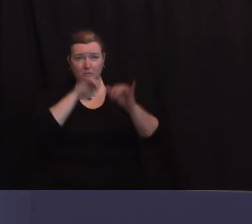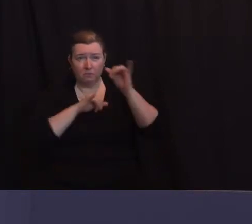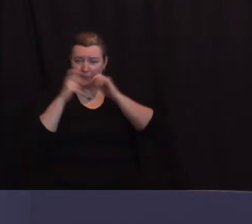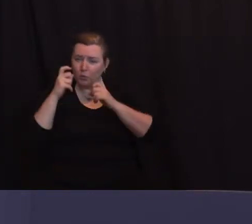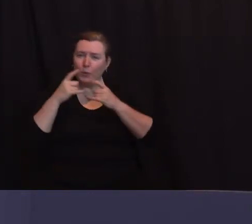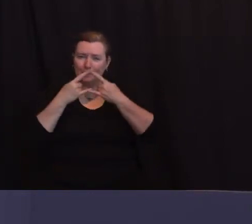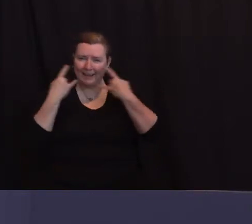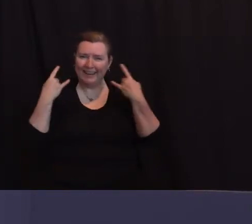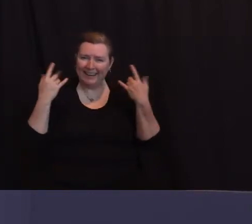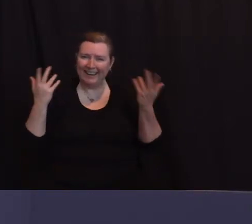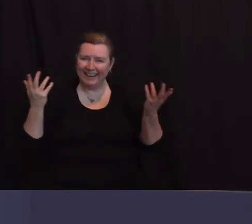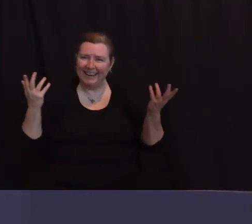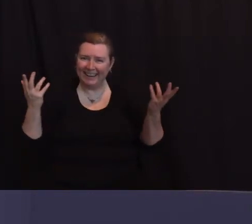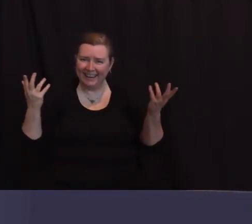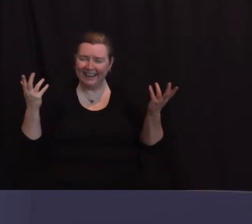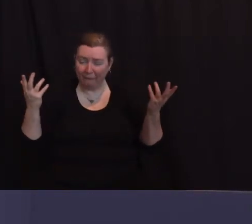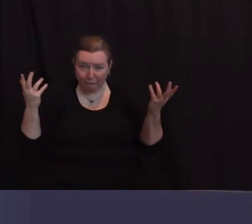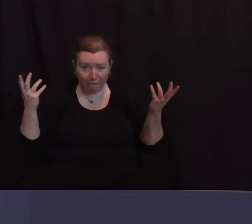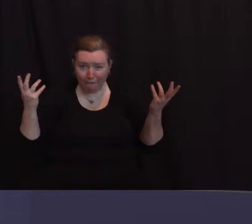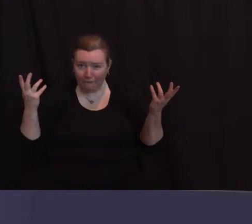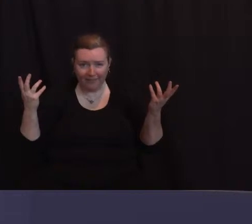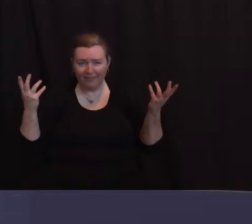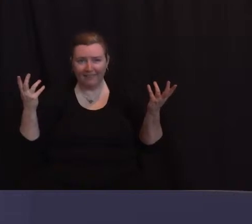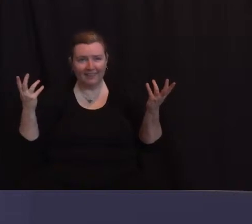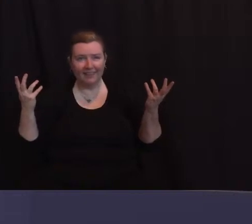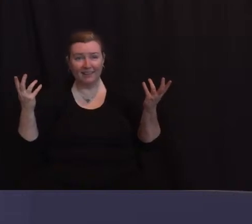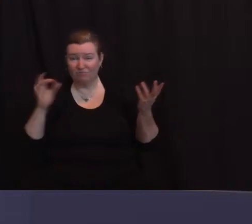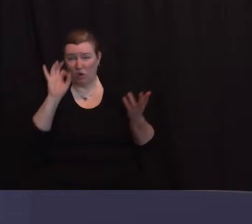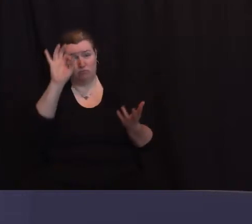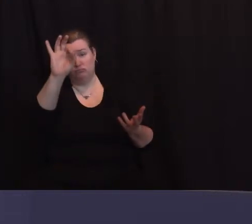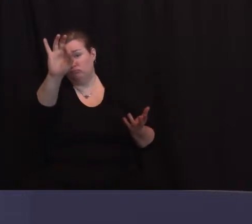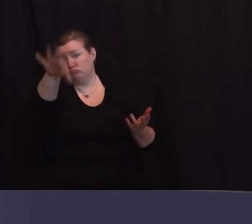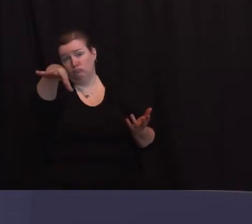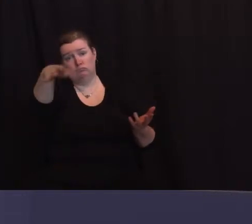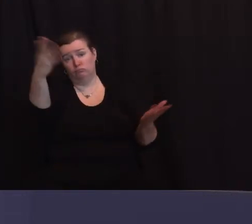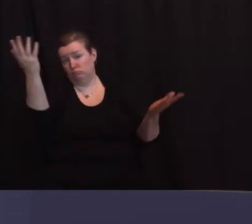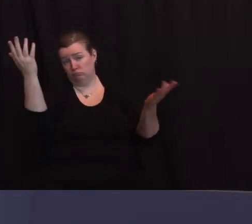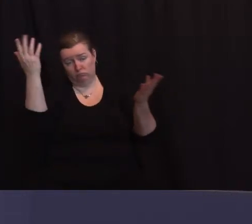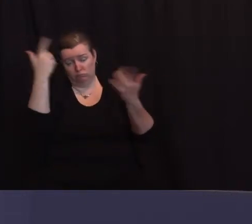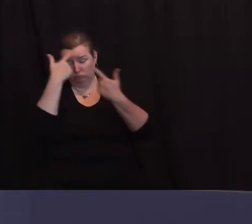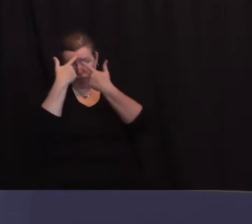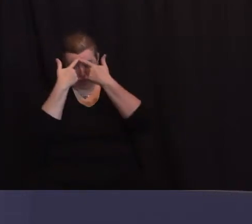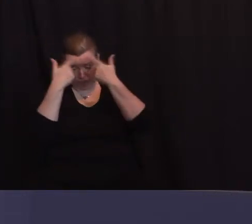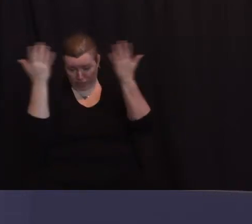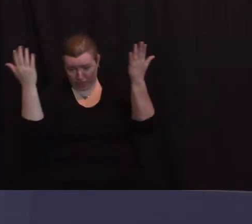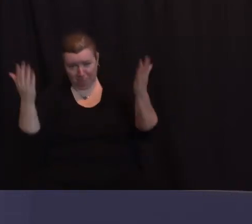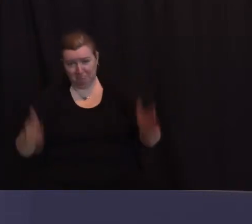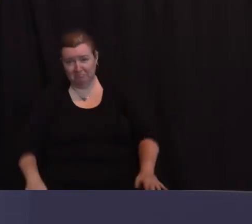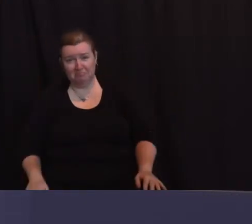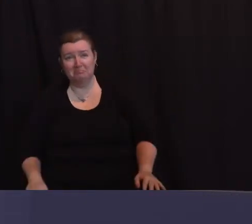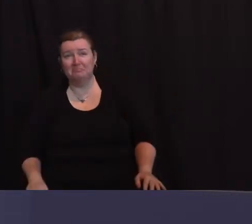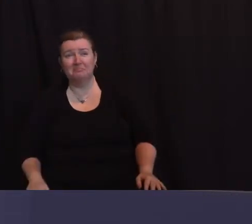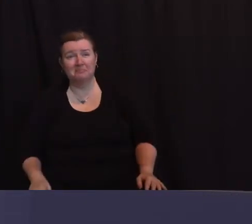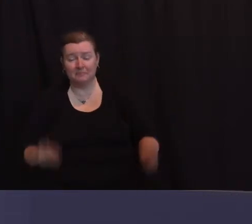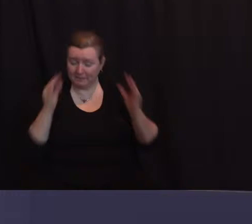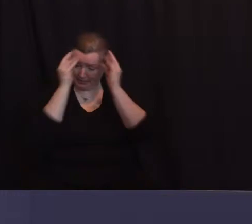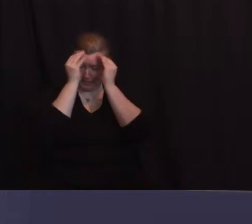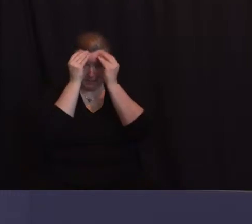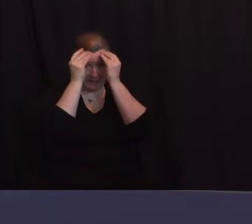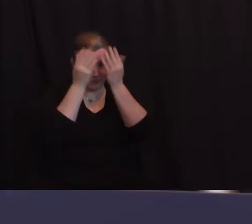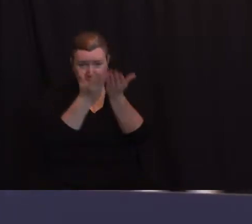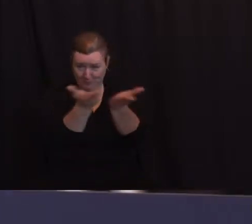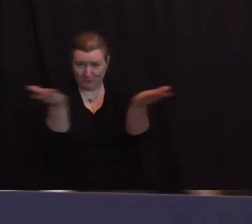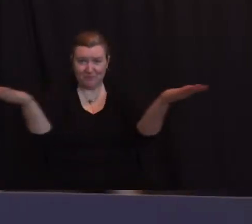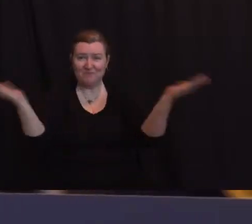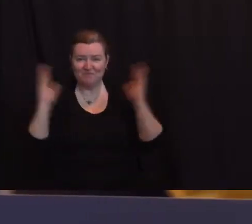in masks. So I just leave that to the general public for their own deliberation. Yeah, I mean, the